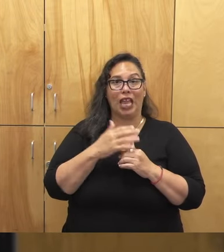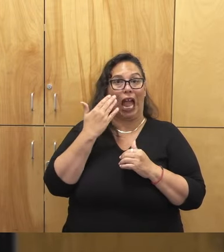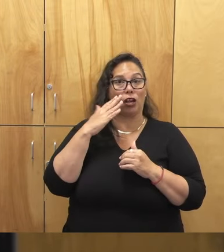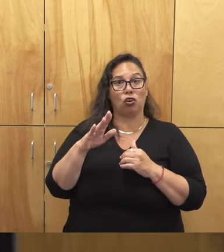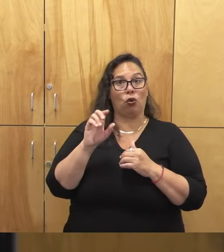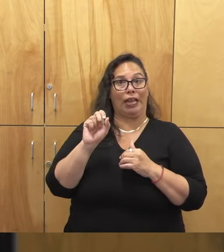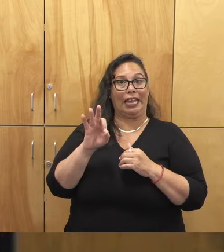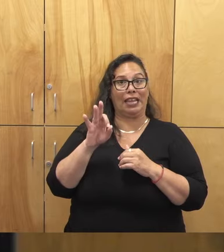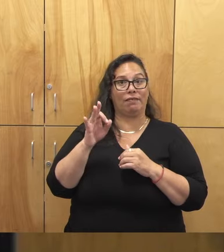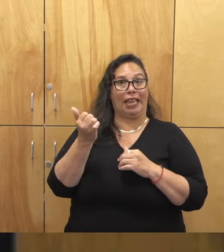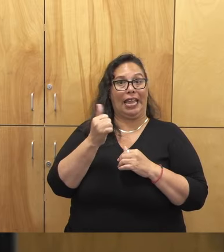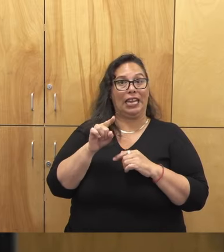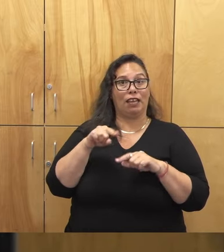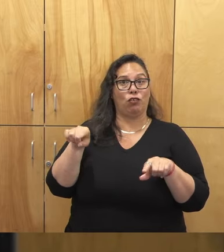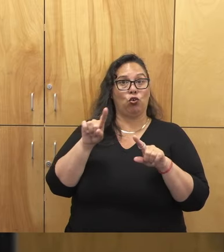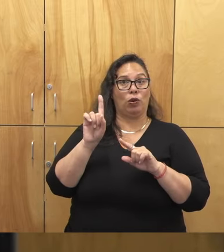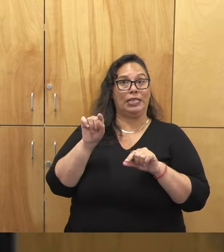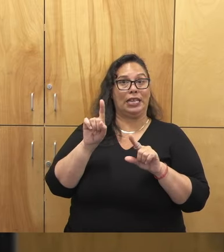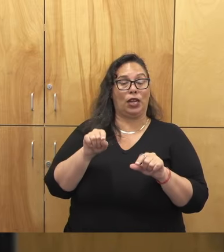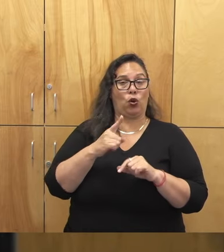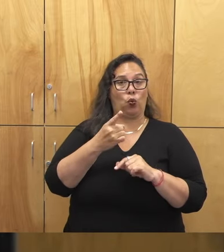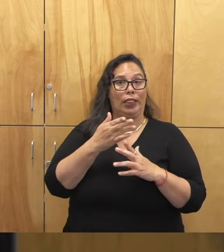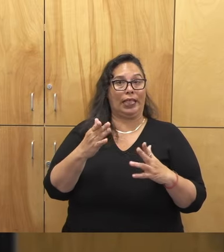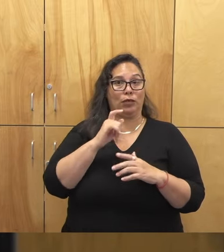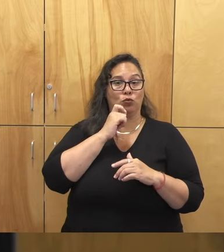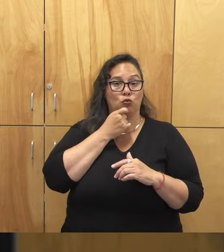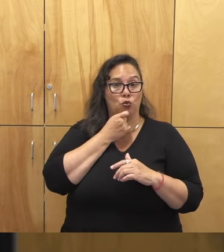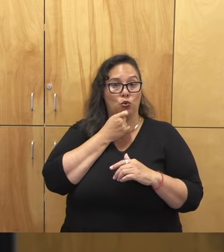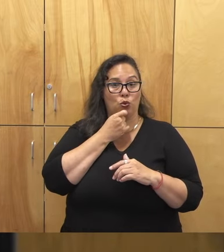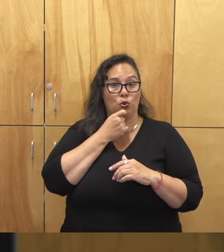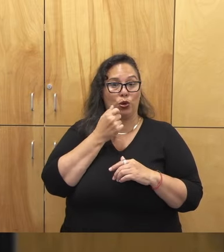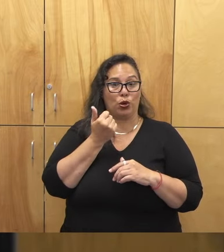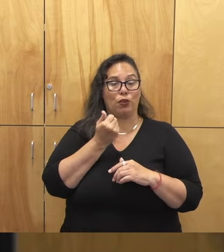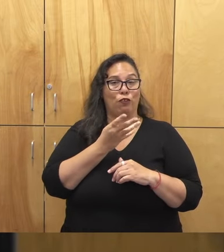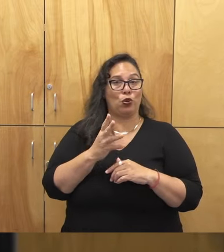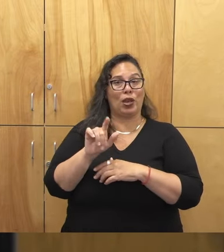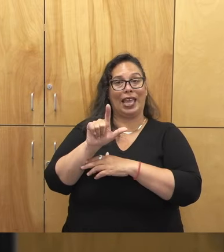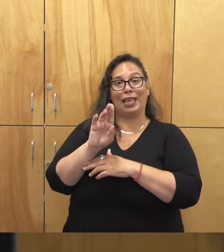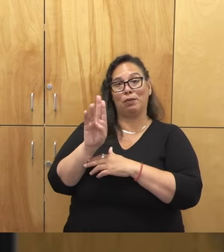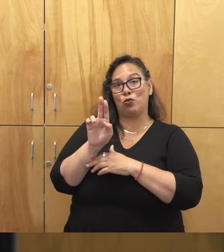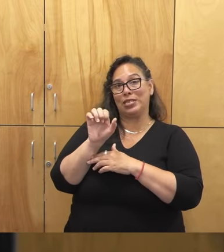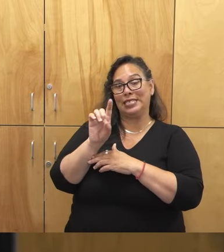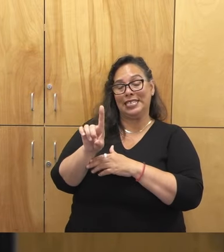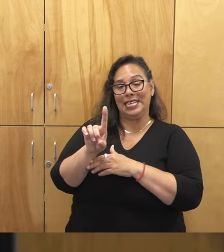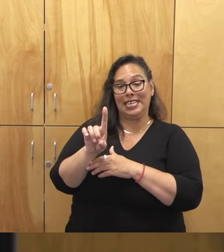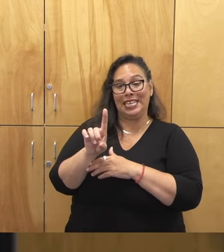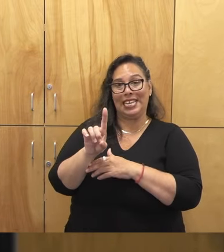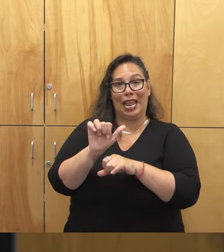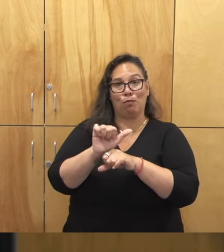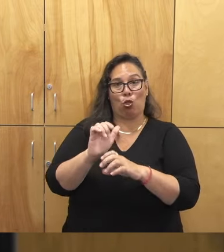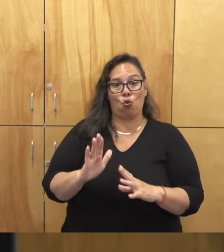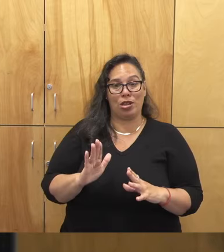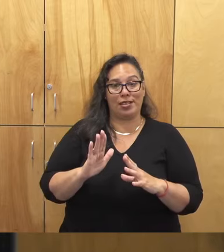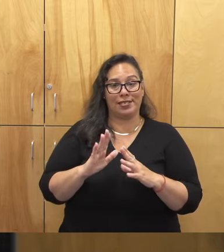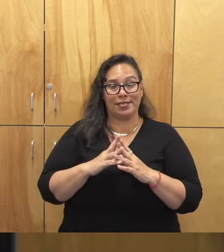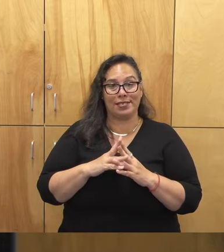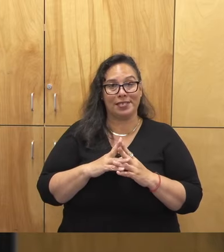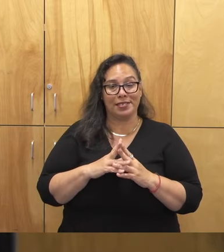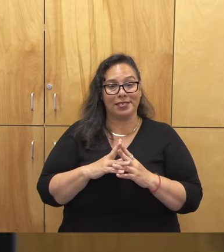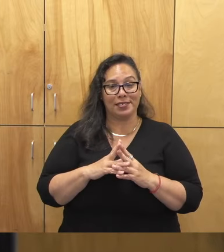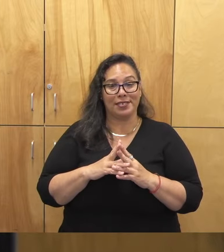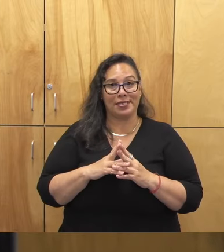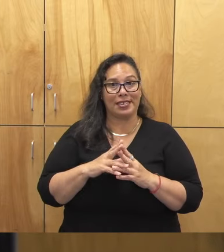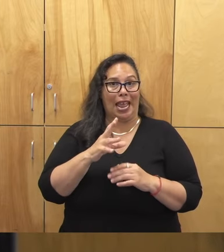to attend, but one of the things that was pretty cool is you probably saw there was a couple of LBUSD employees